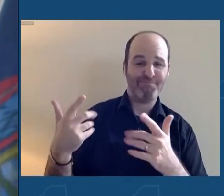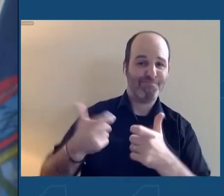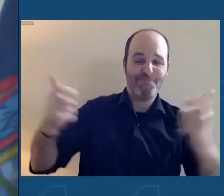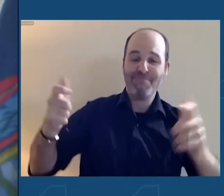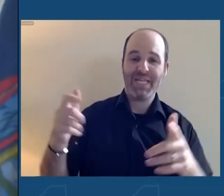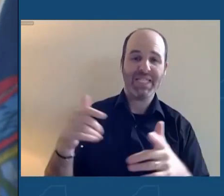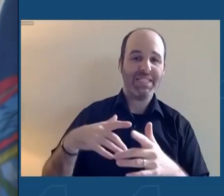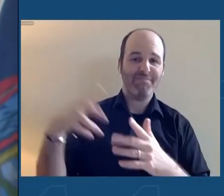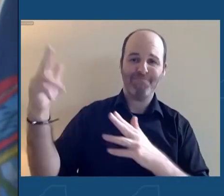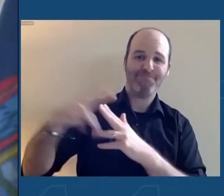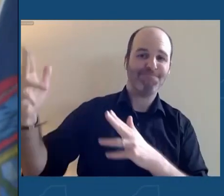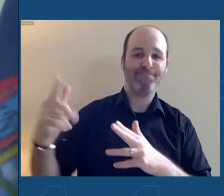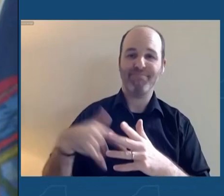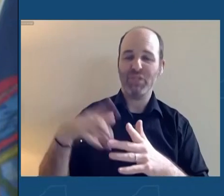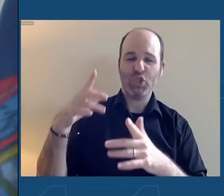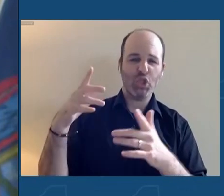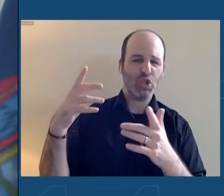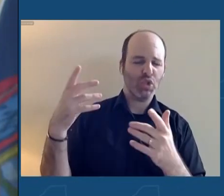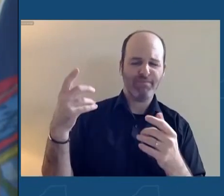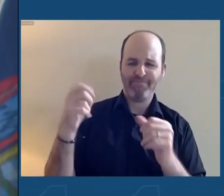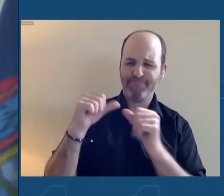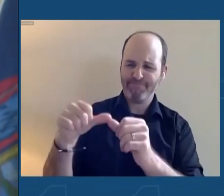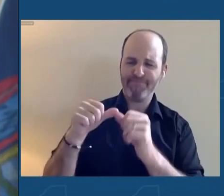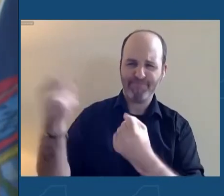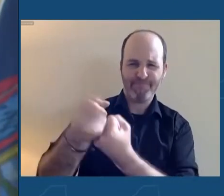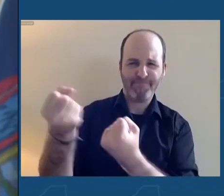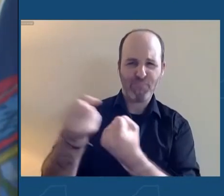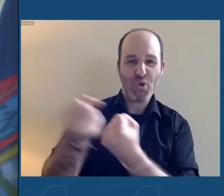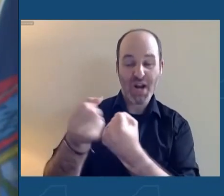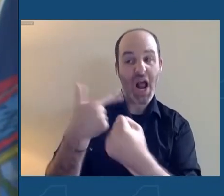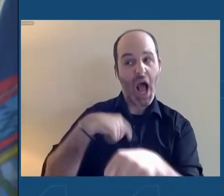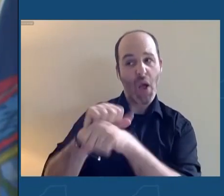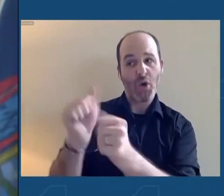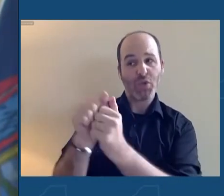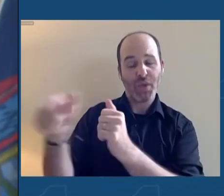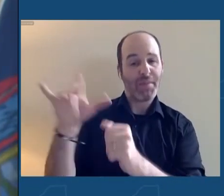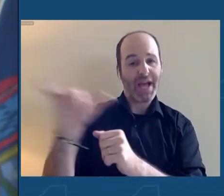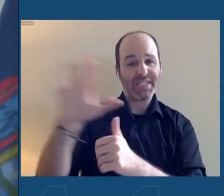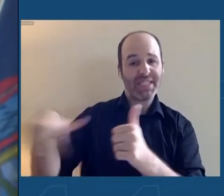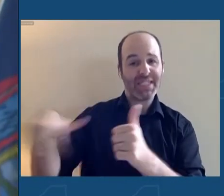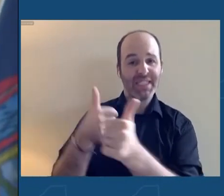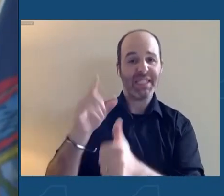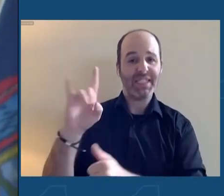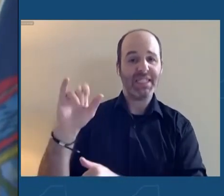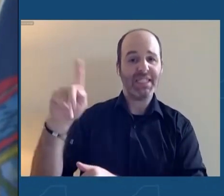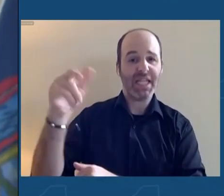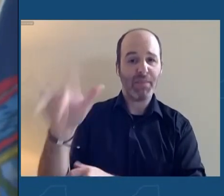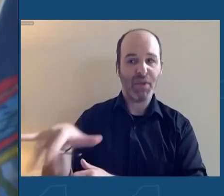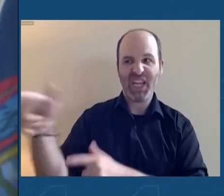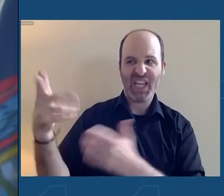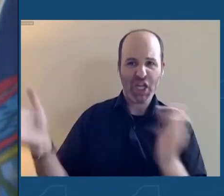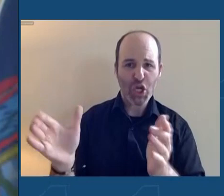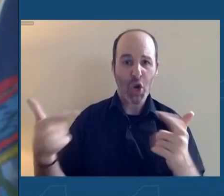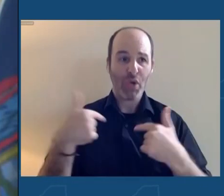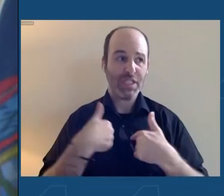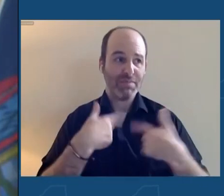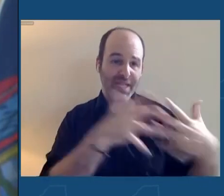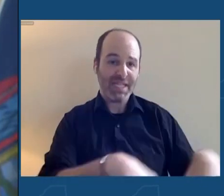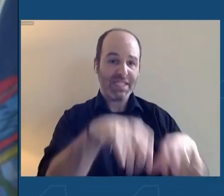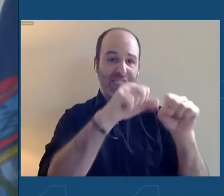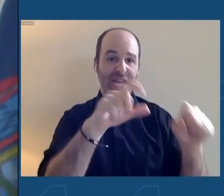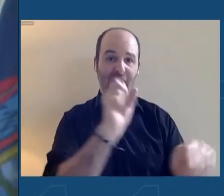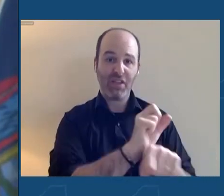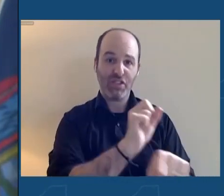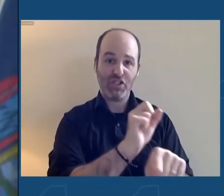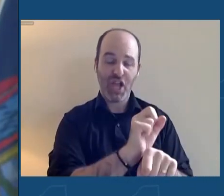honor of working with him for 6 years as his deputy. He is the one who encouraged me to come out here and take this position.